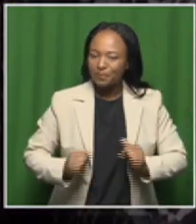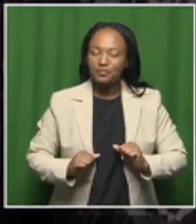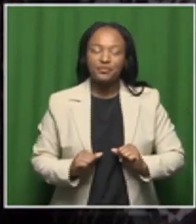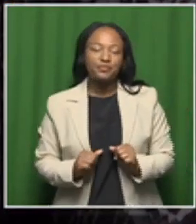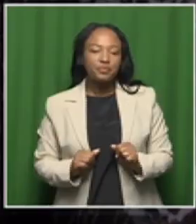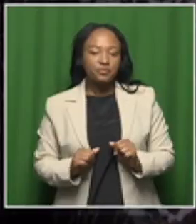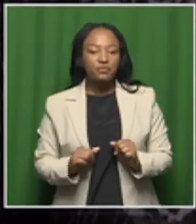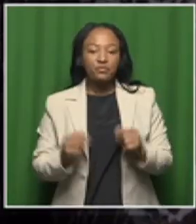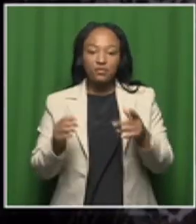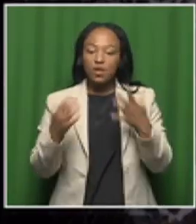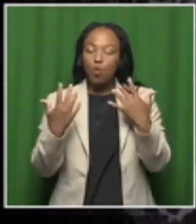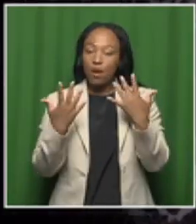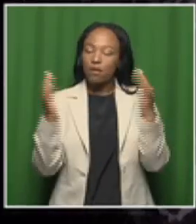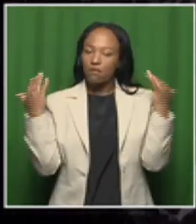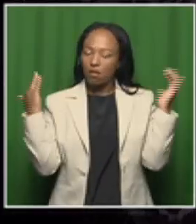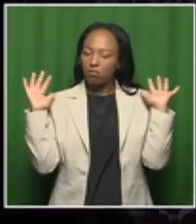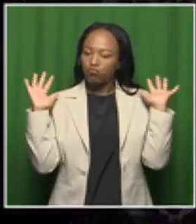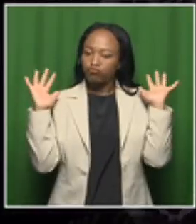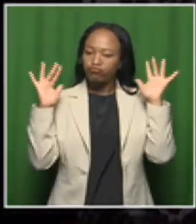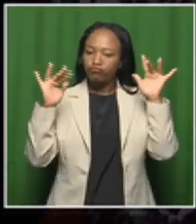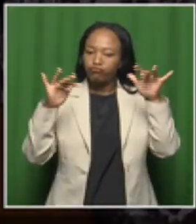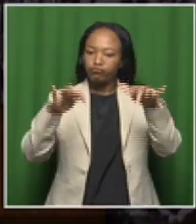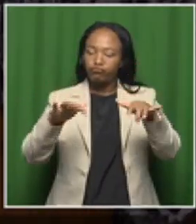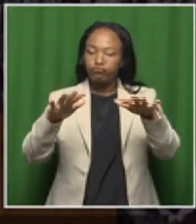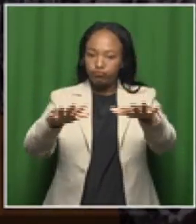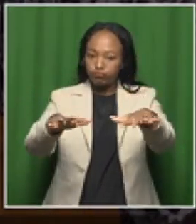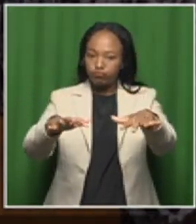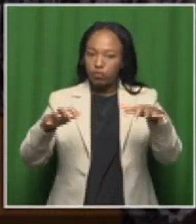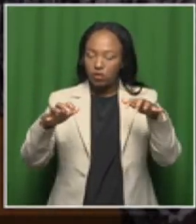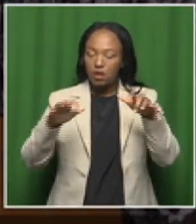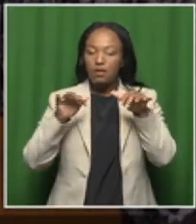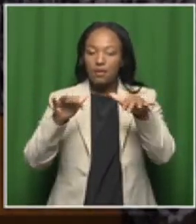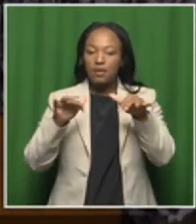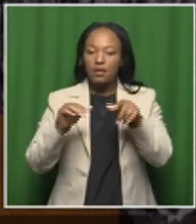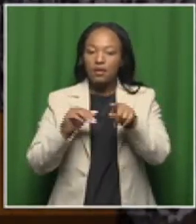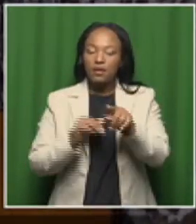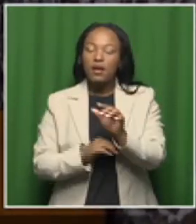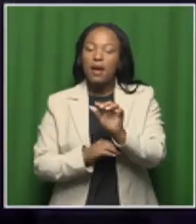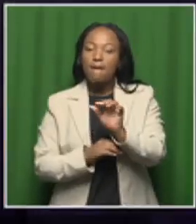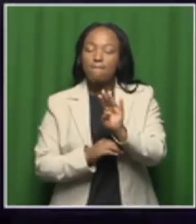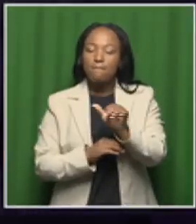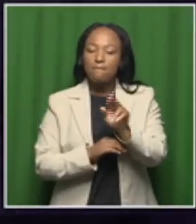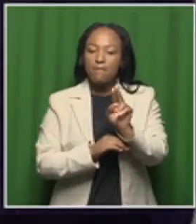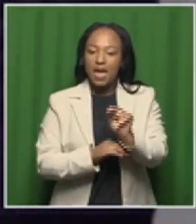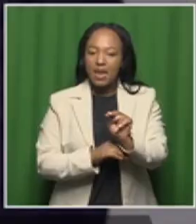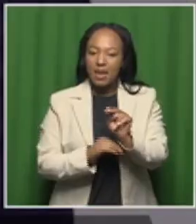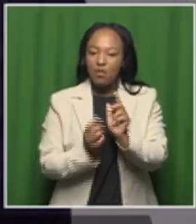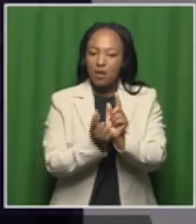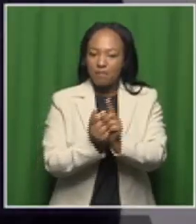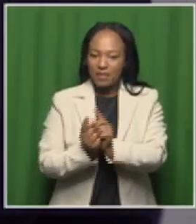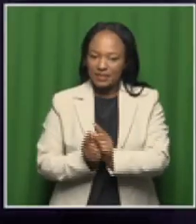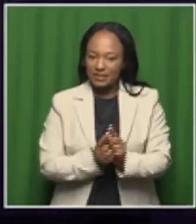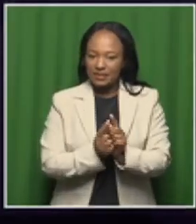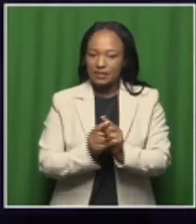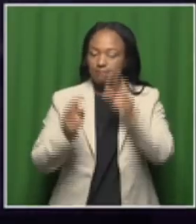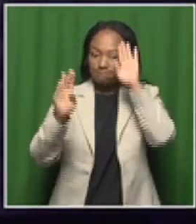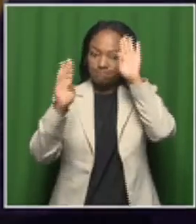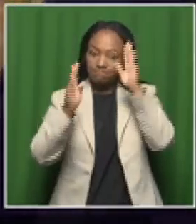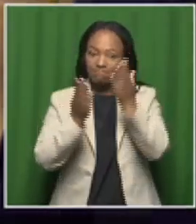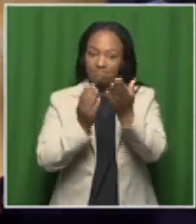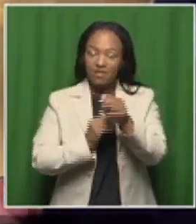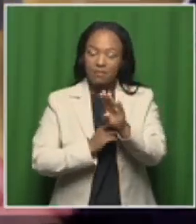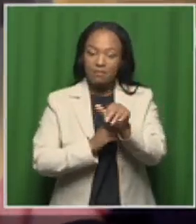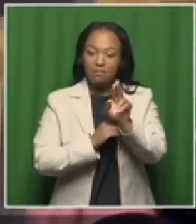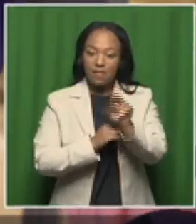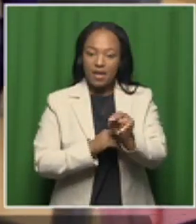of a gathering point where we meet Public Information Assistant Ben Danieli. Good morning to all of you. My name is Ben, who takes guests